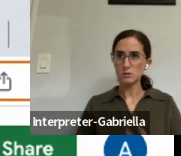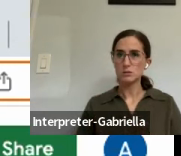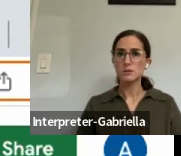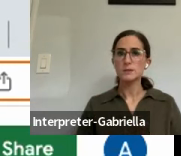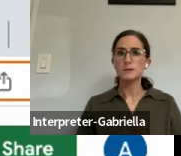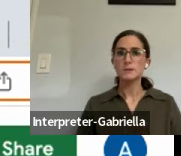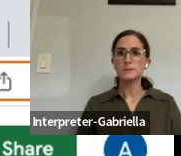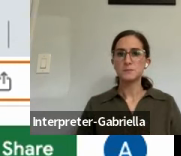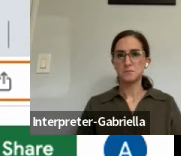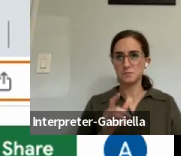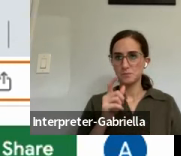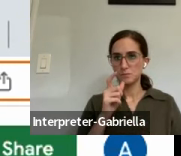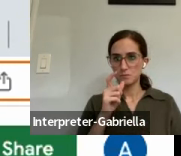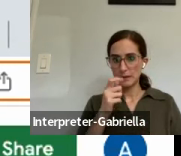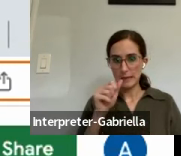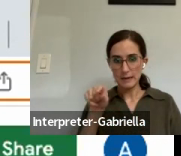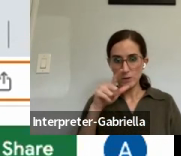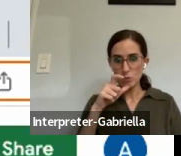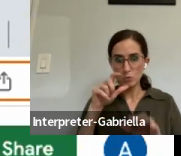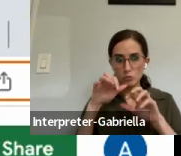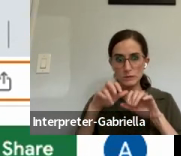quiere.